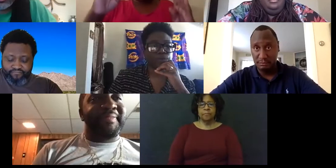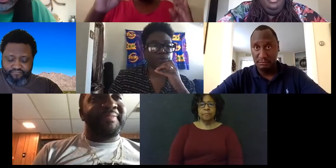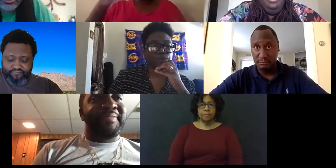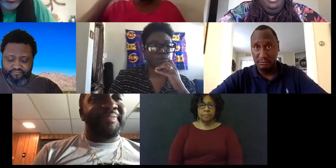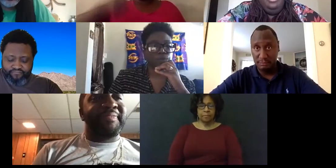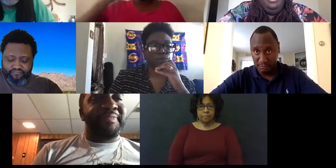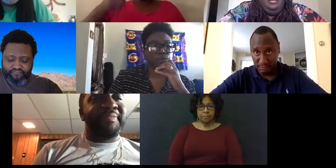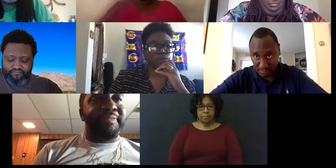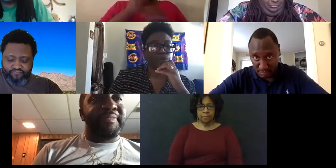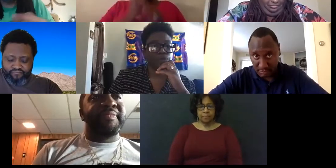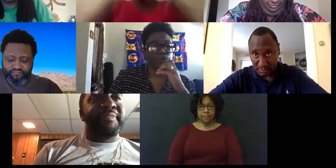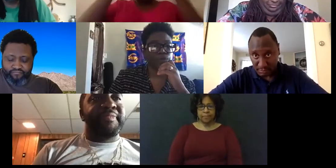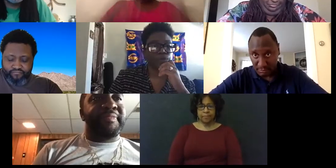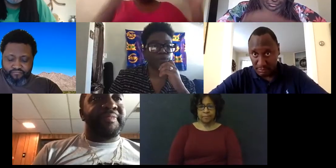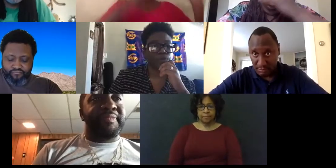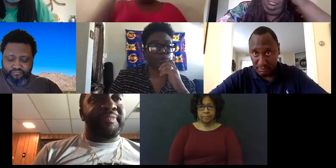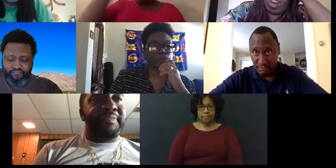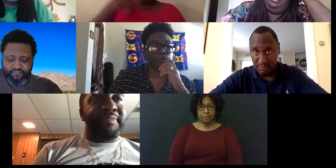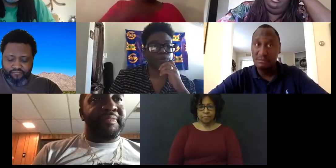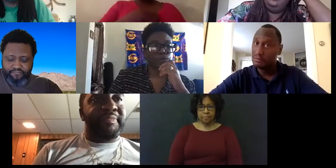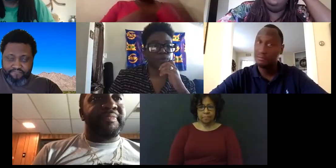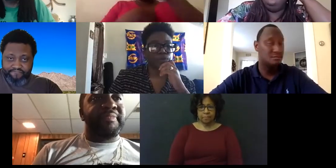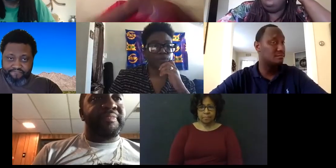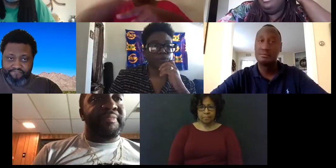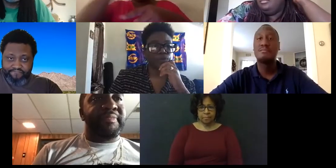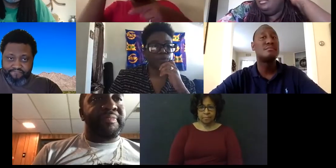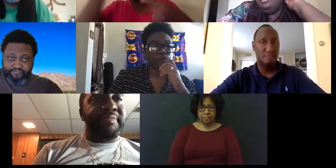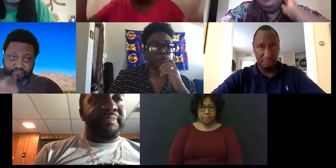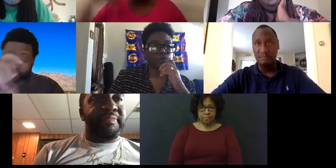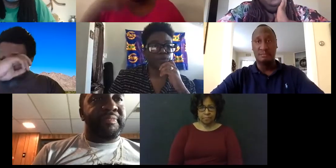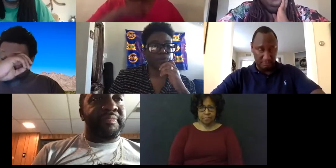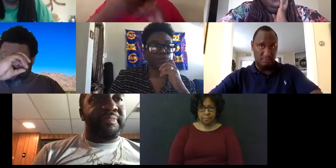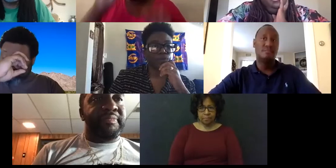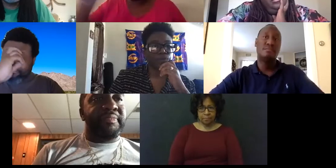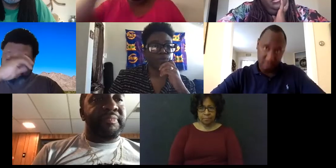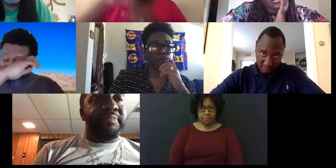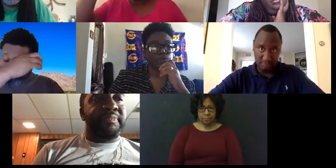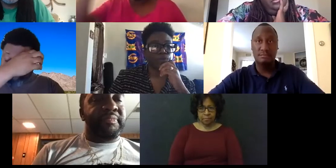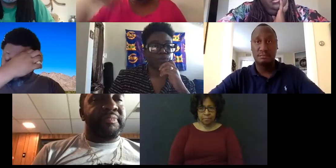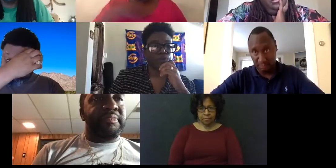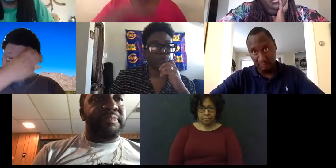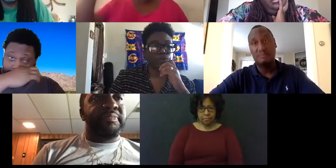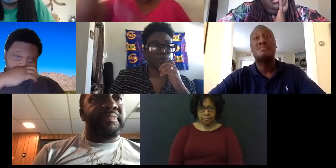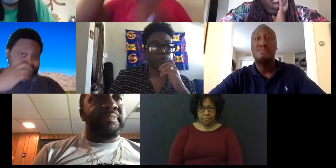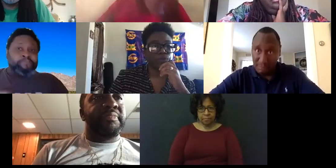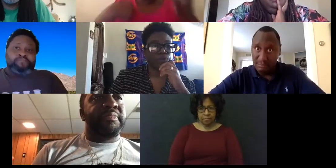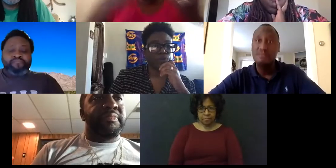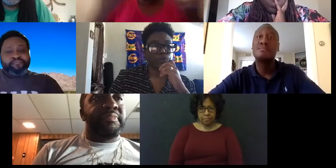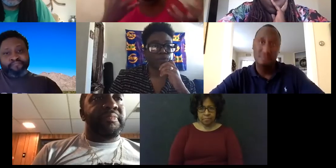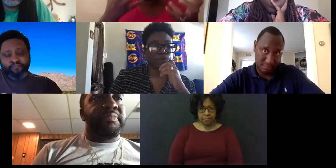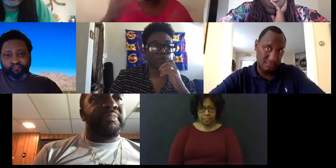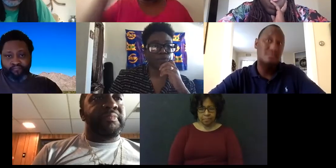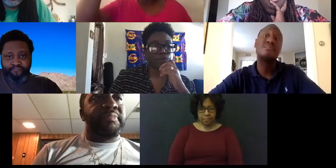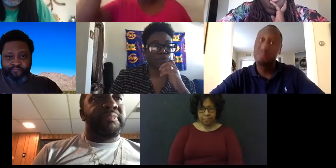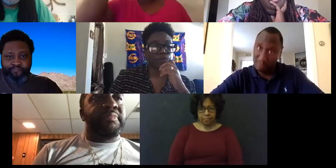decisions for us. Now, if they don't know us, how can they vote for us? How can they know what we want? How can they know what we